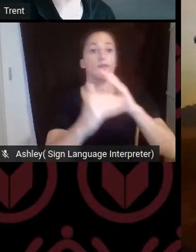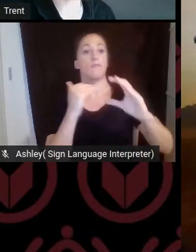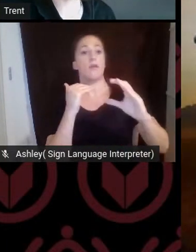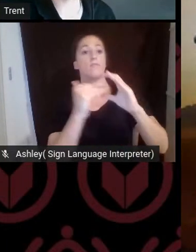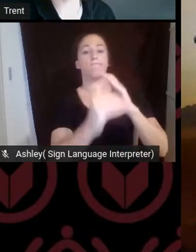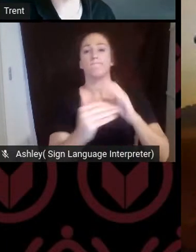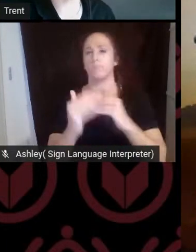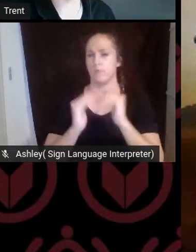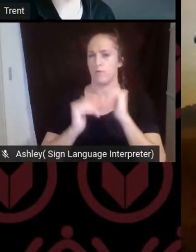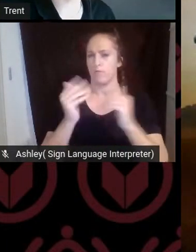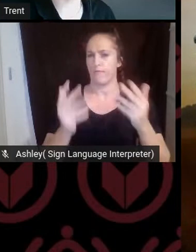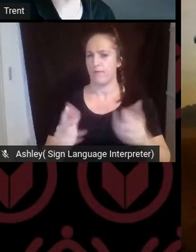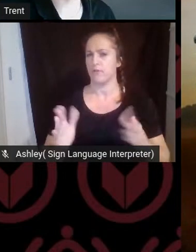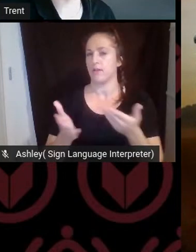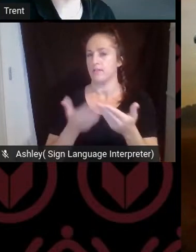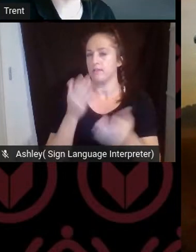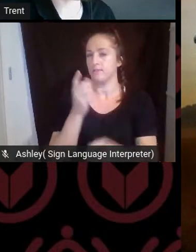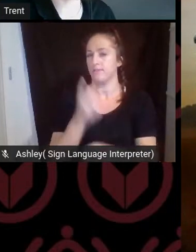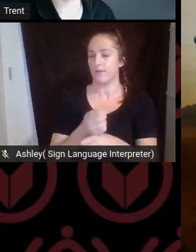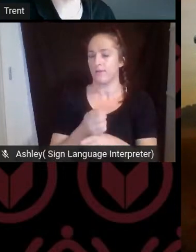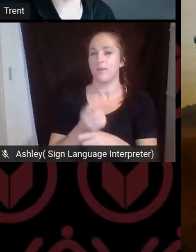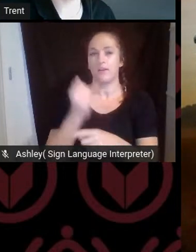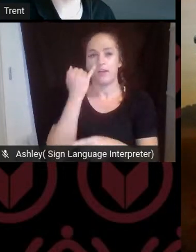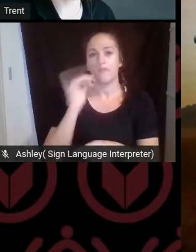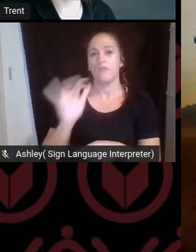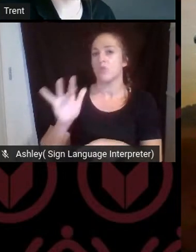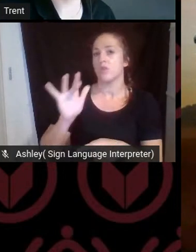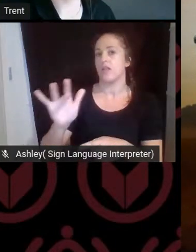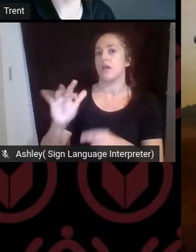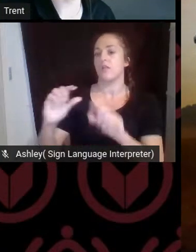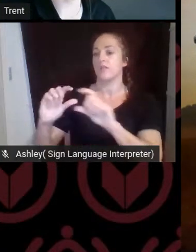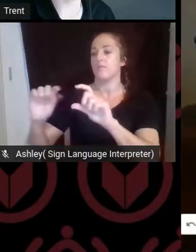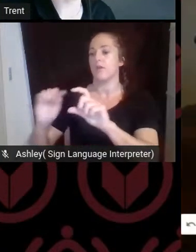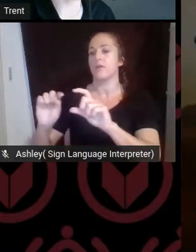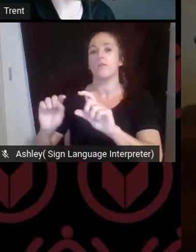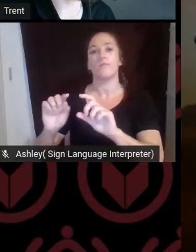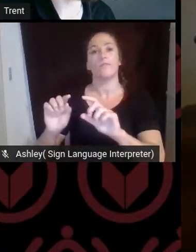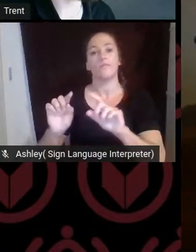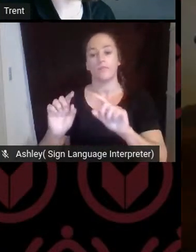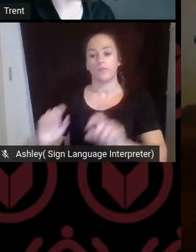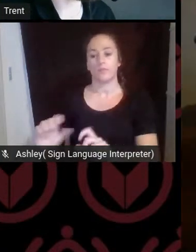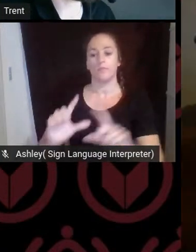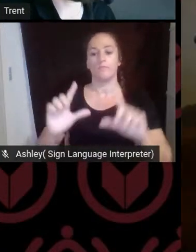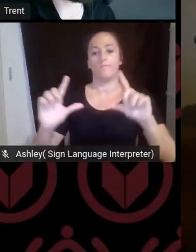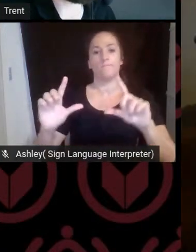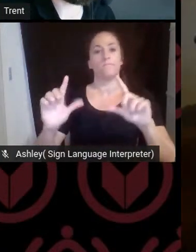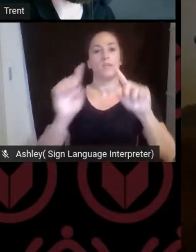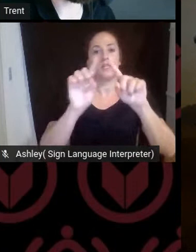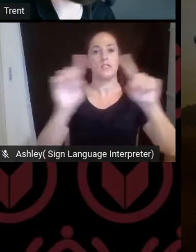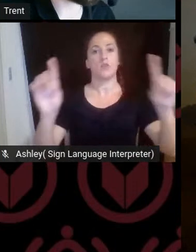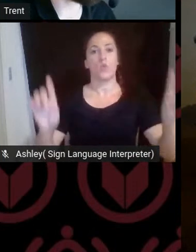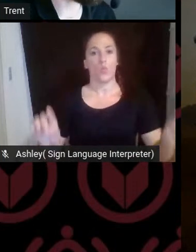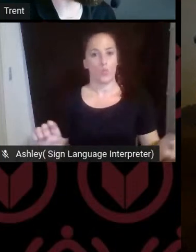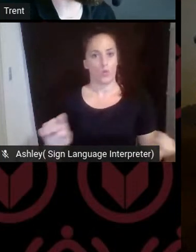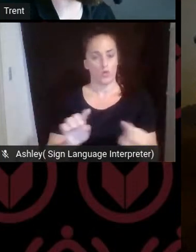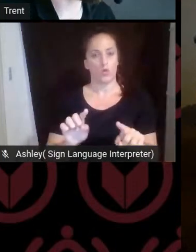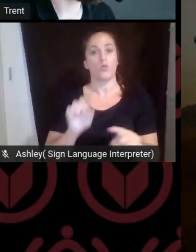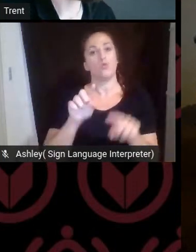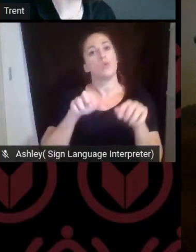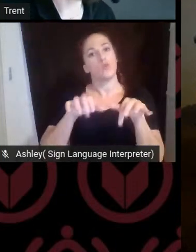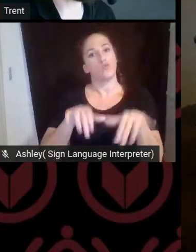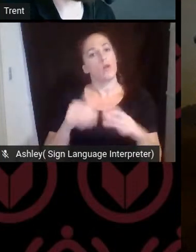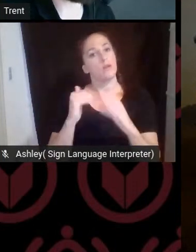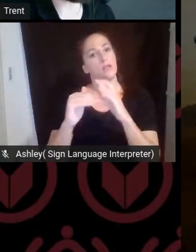If you click on the plus compose button, this will bring up in your email the window that you can use to write your